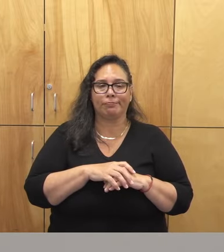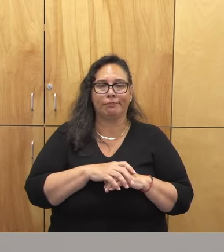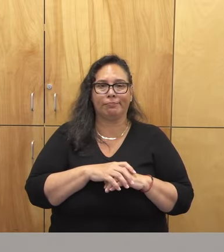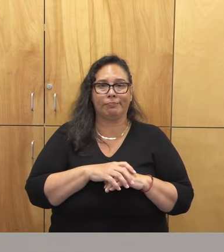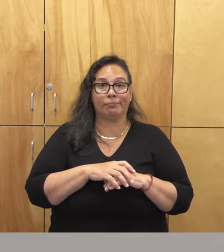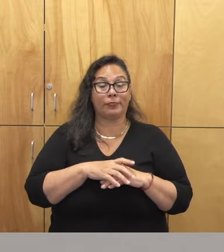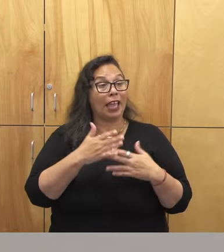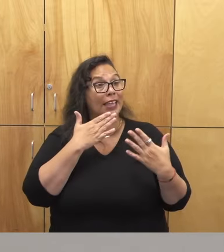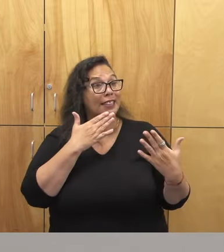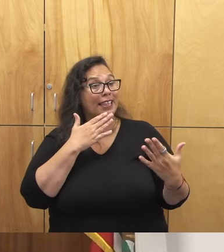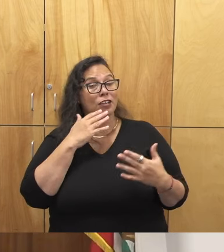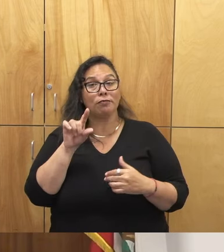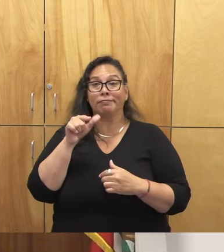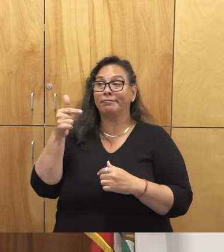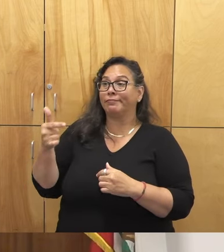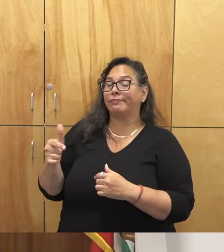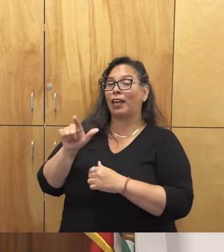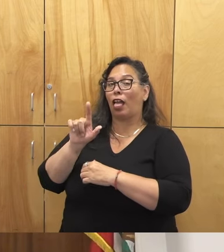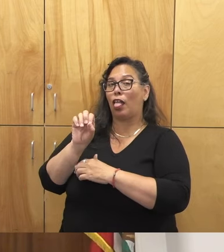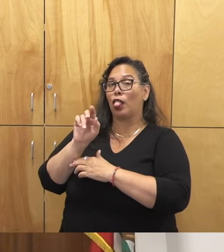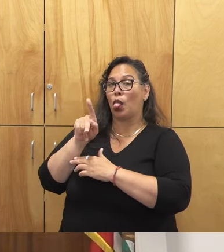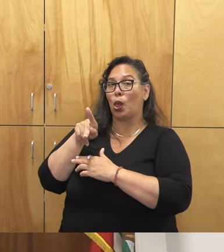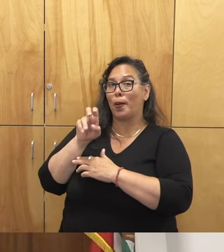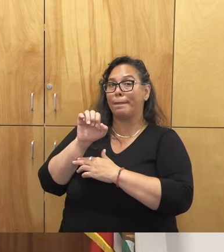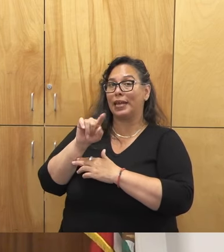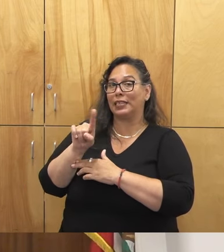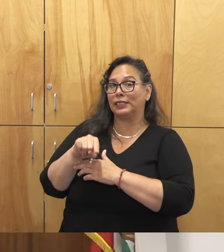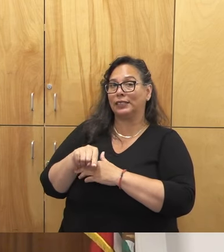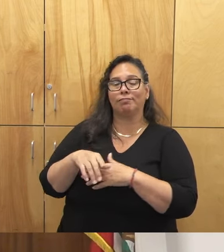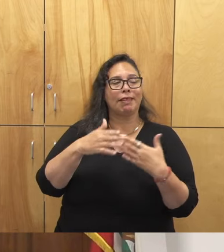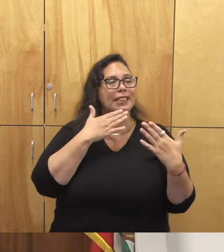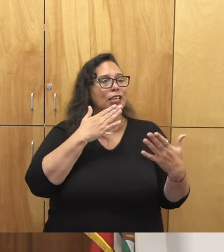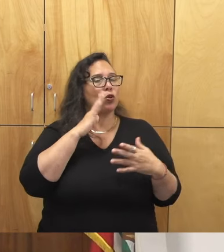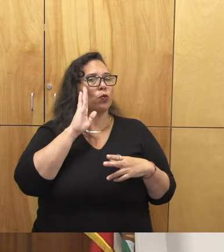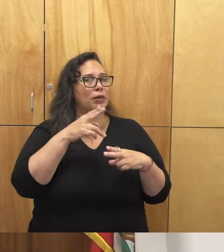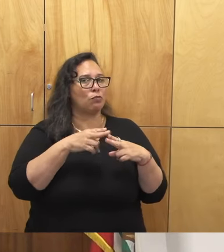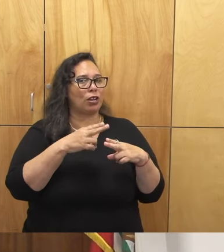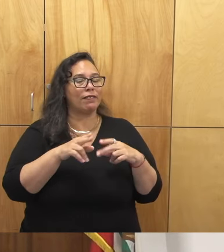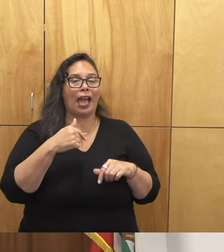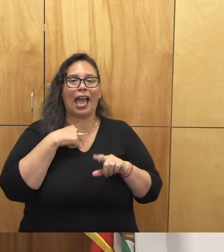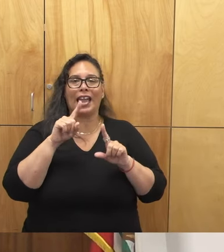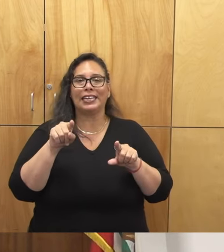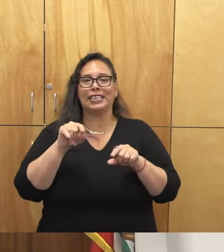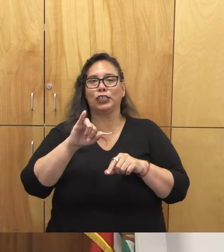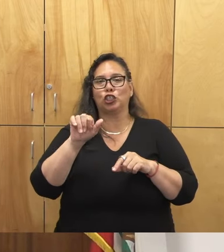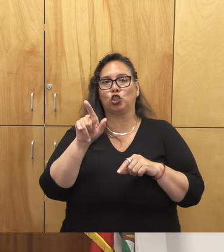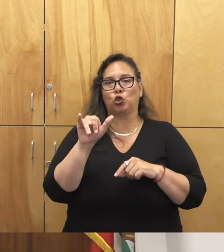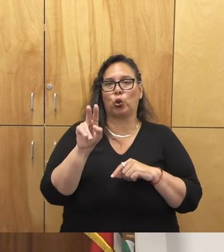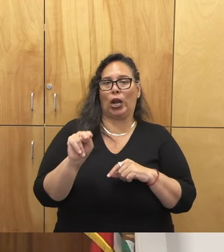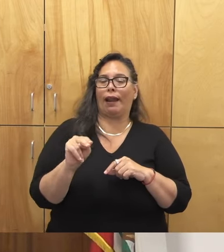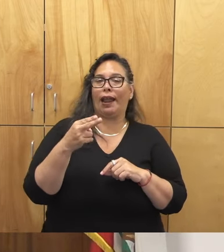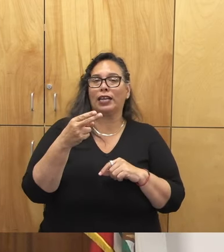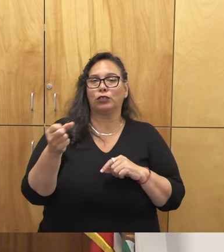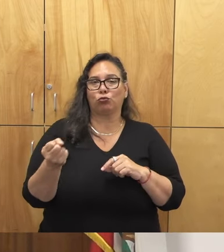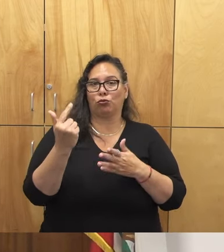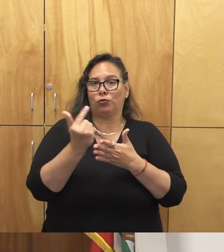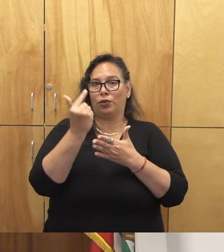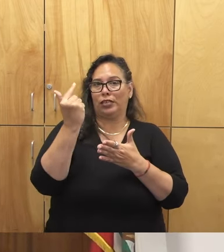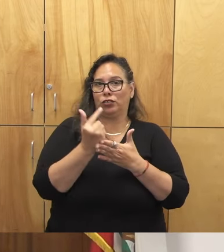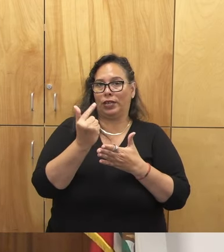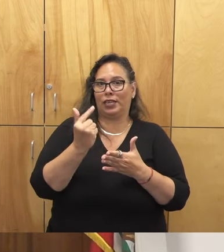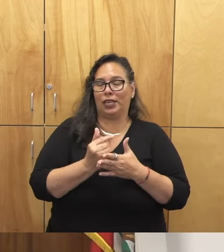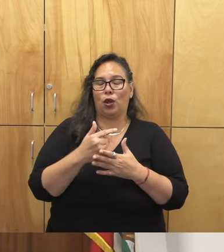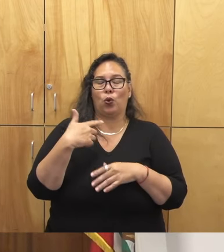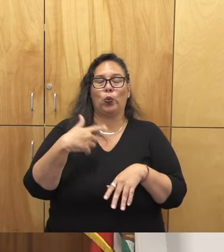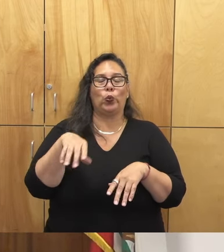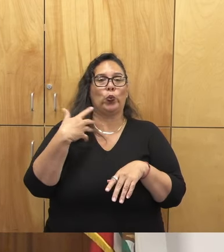Thank you. Ms. Lopez. Thank you. I'll be brief. So I attended Jordan High School's graduation ceremony, and boy,